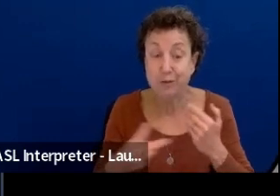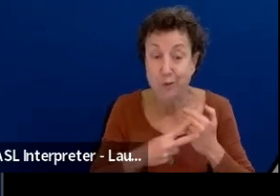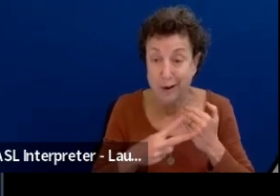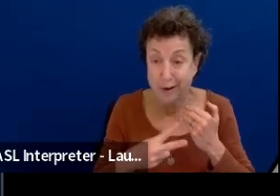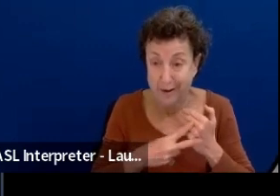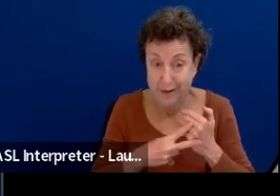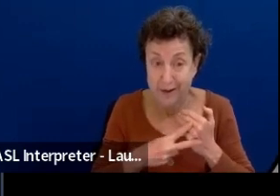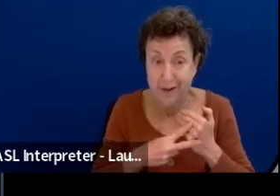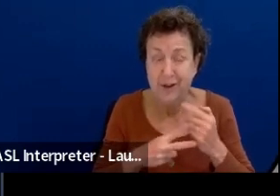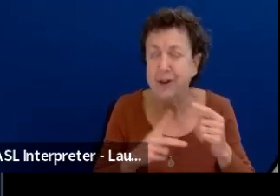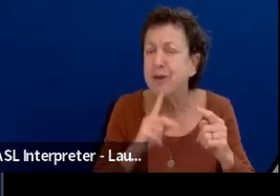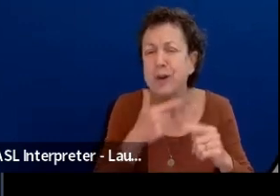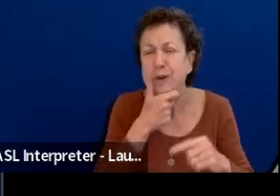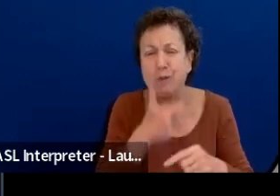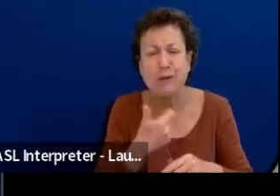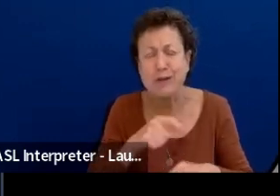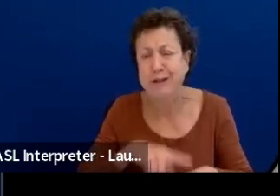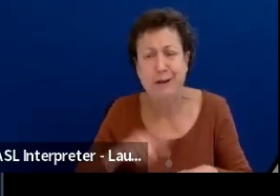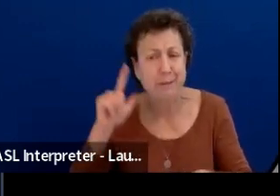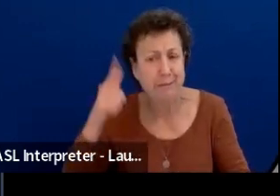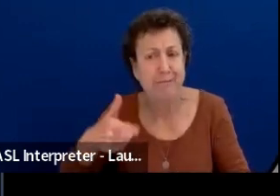to be viewed at any time.